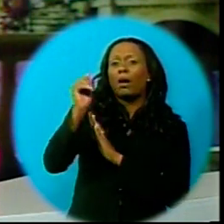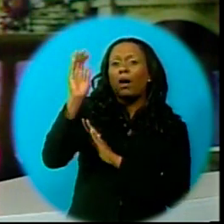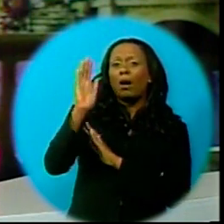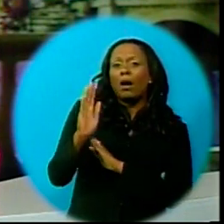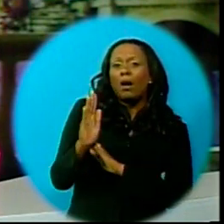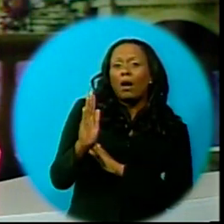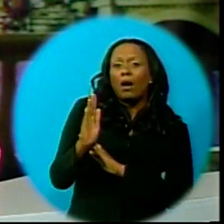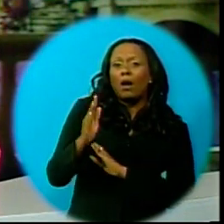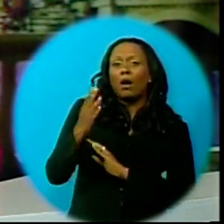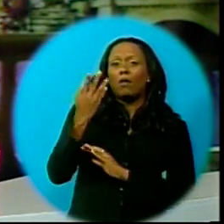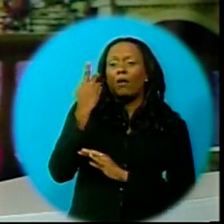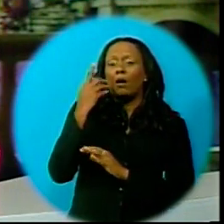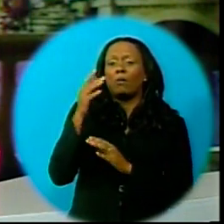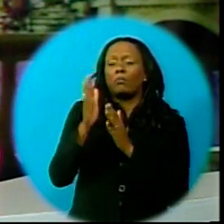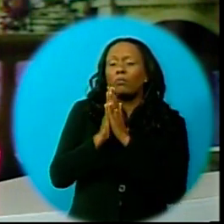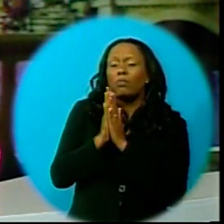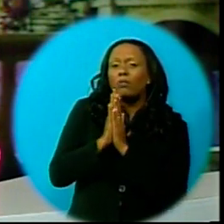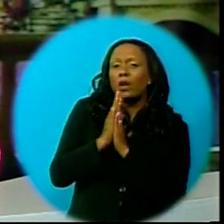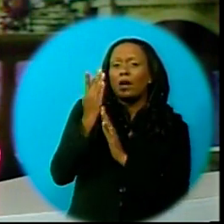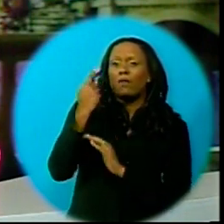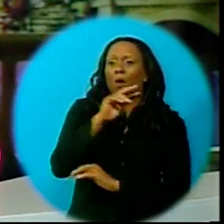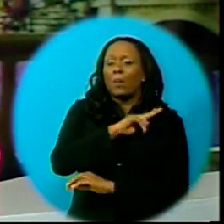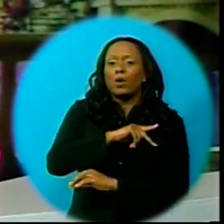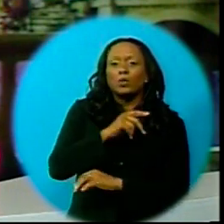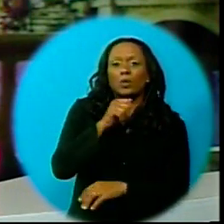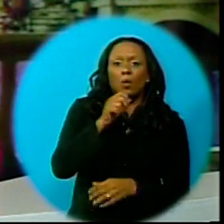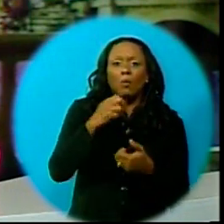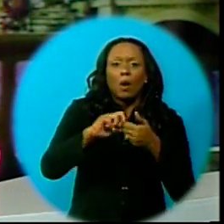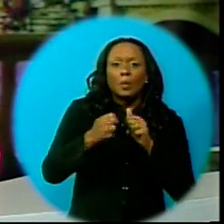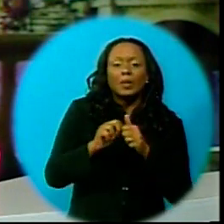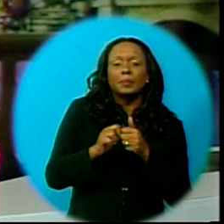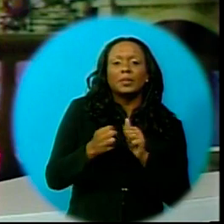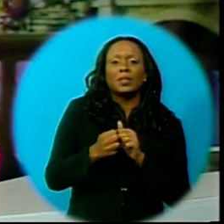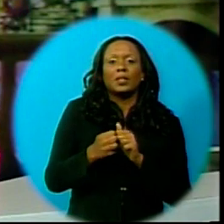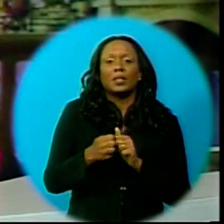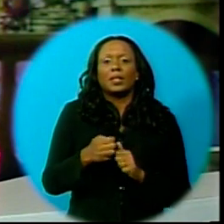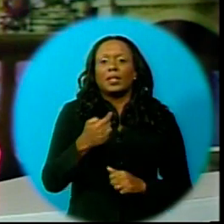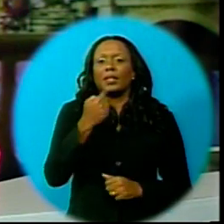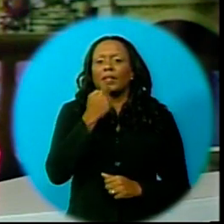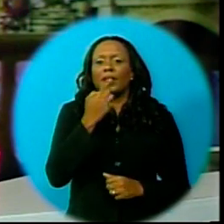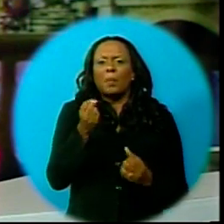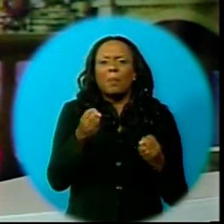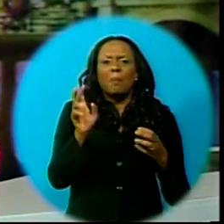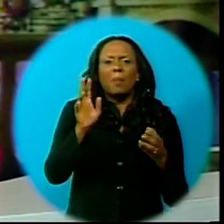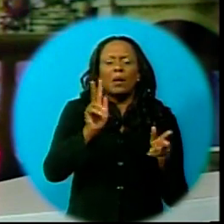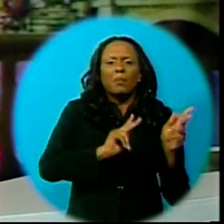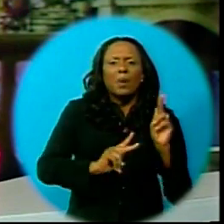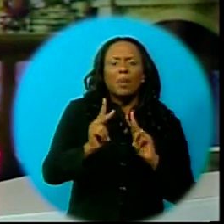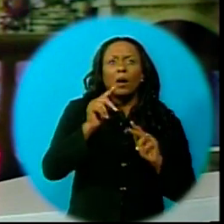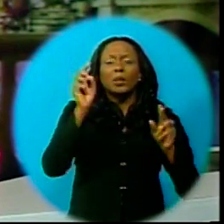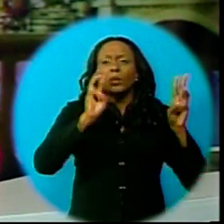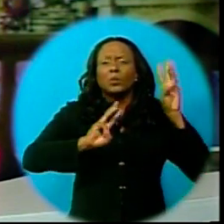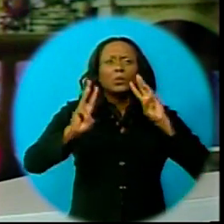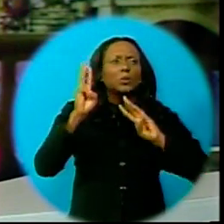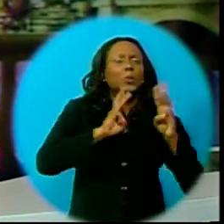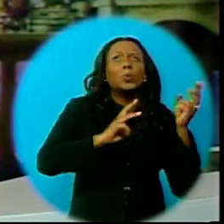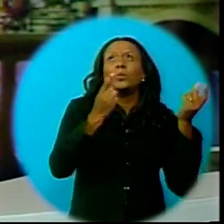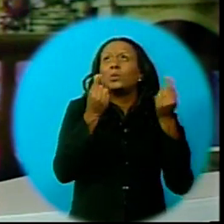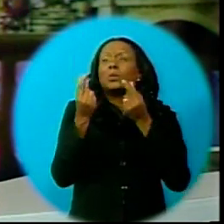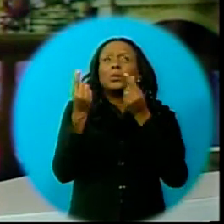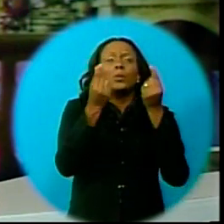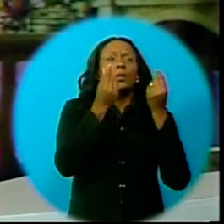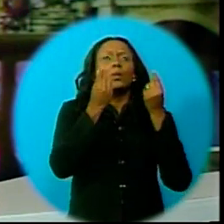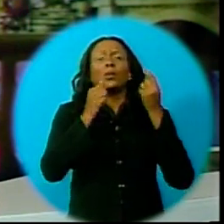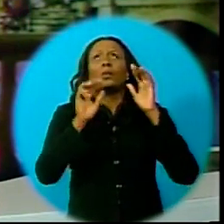personal problems. Rector at the St. Luke's Anglican Church, Father John Rogers, says many people are often worried and